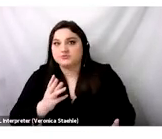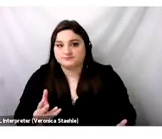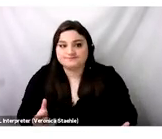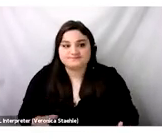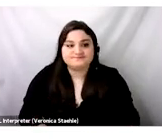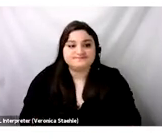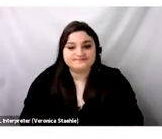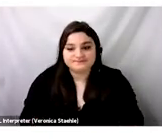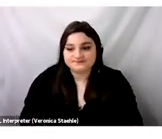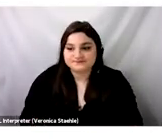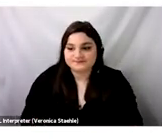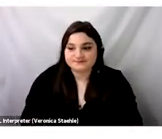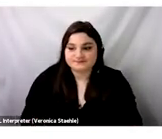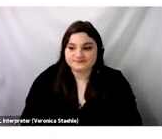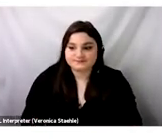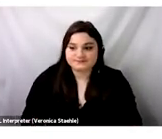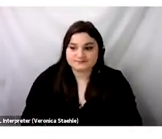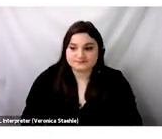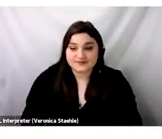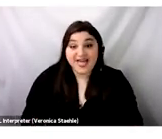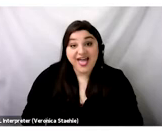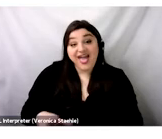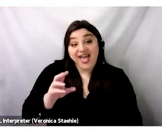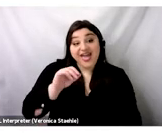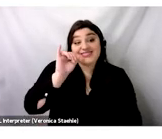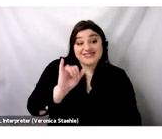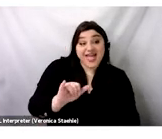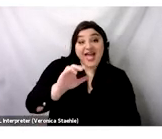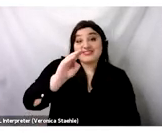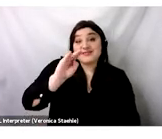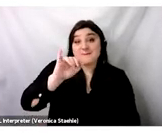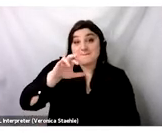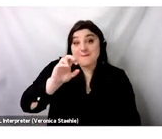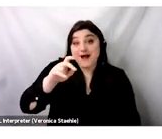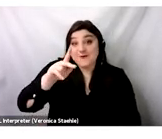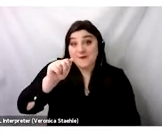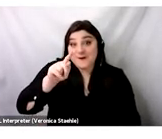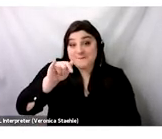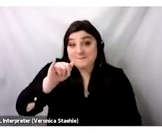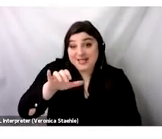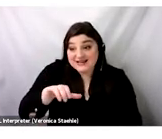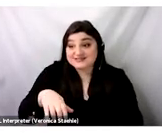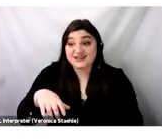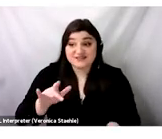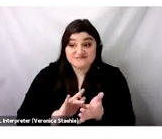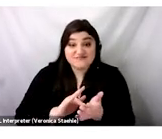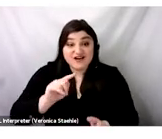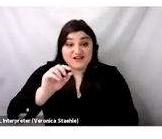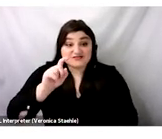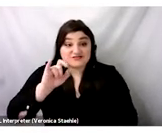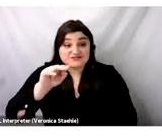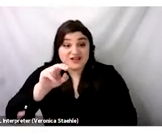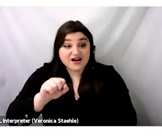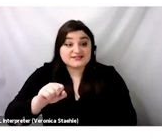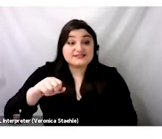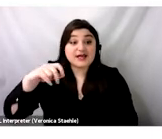these are the endocrine disrupting POPs. And I think it's important to know what that stands for because